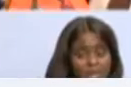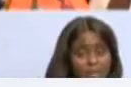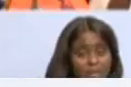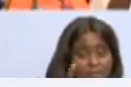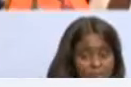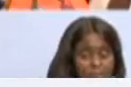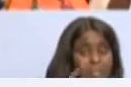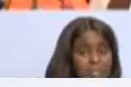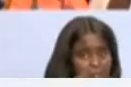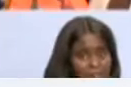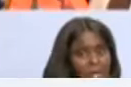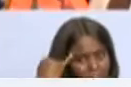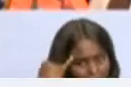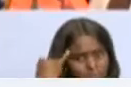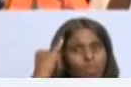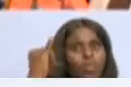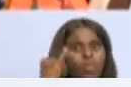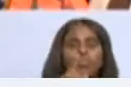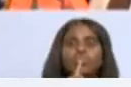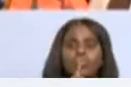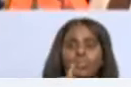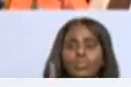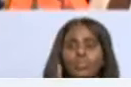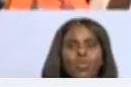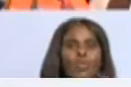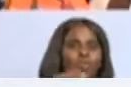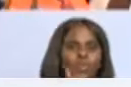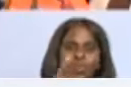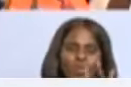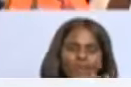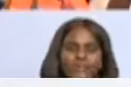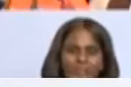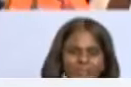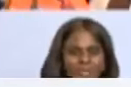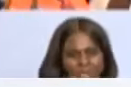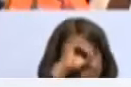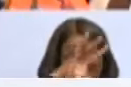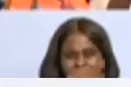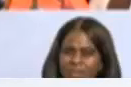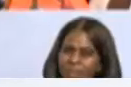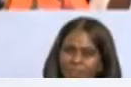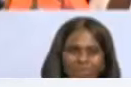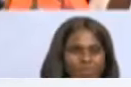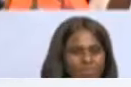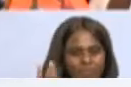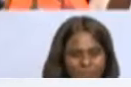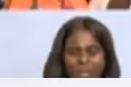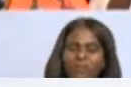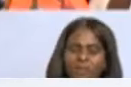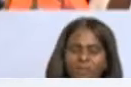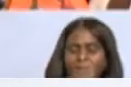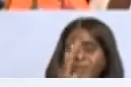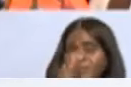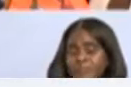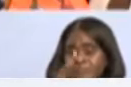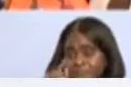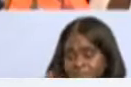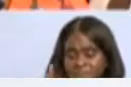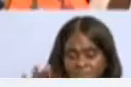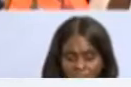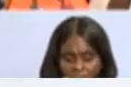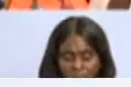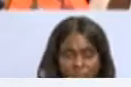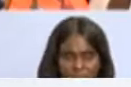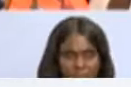side of the coin, which is the opportunity. The revival of our mines, Madam Speaker, on the copper belt has gained